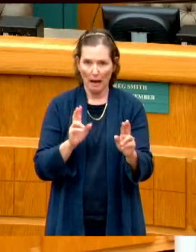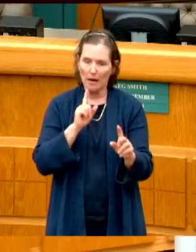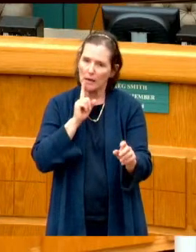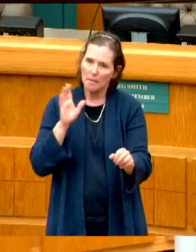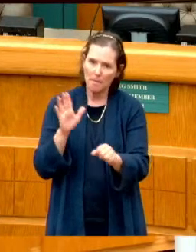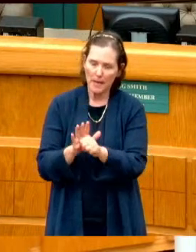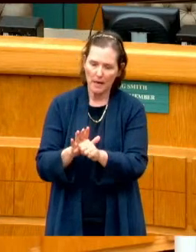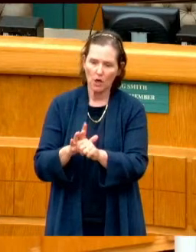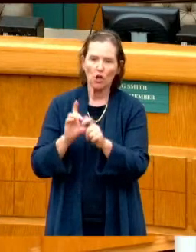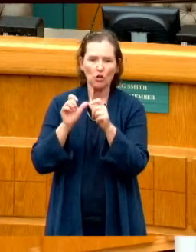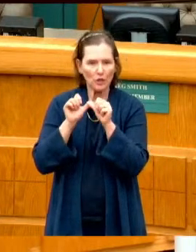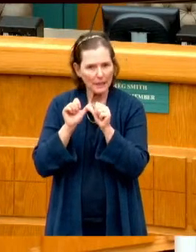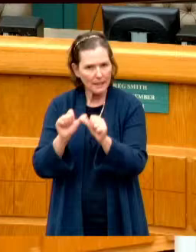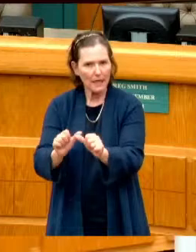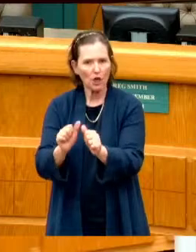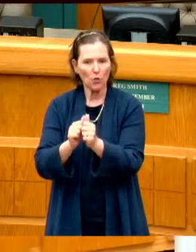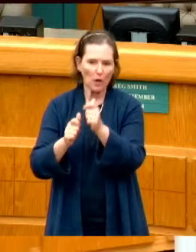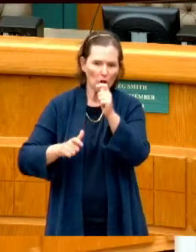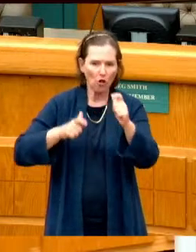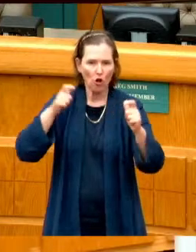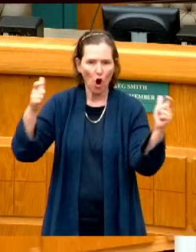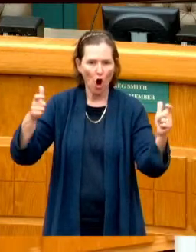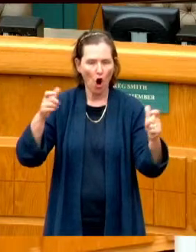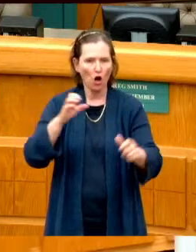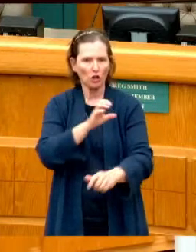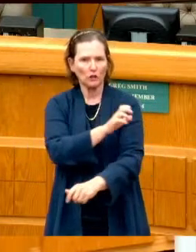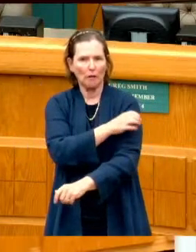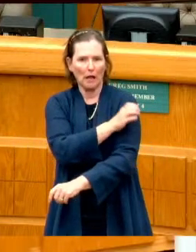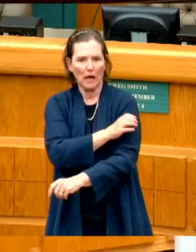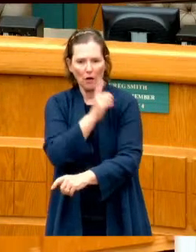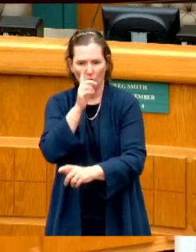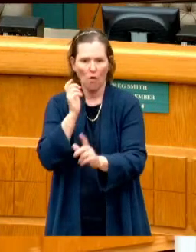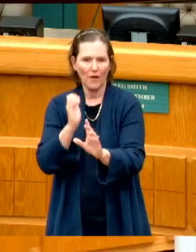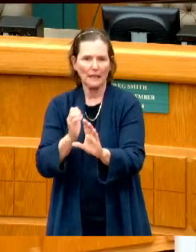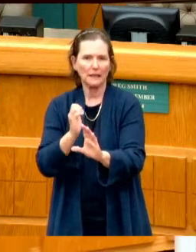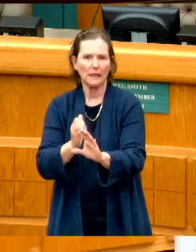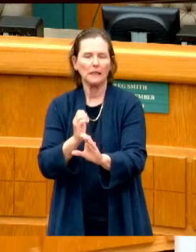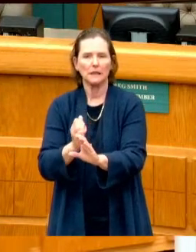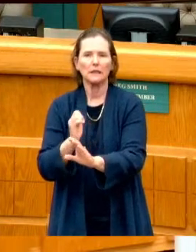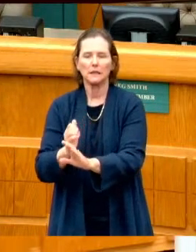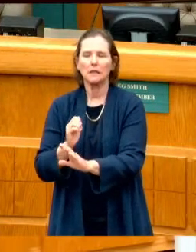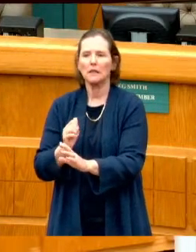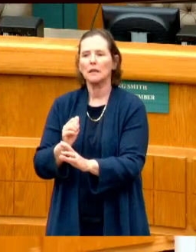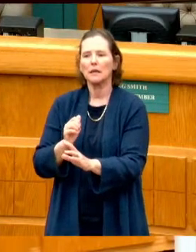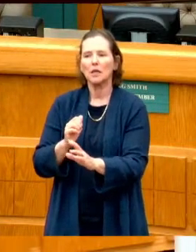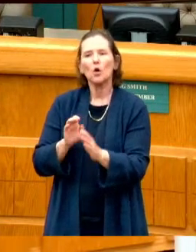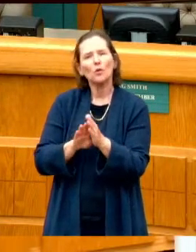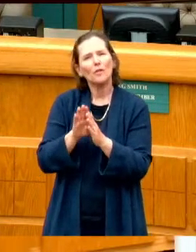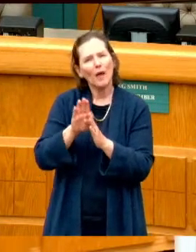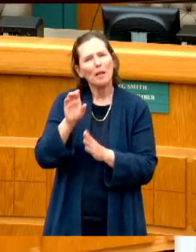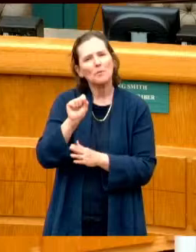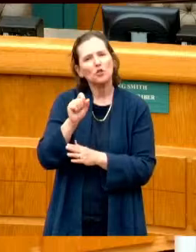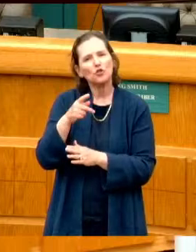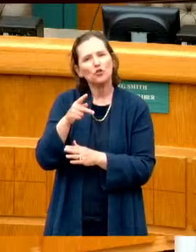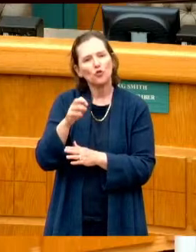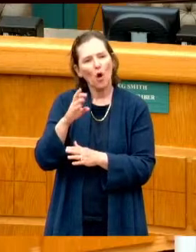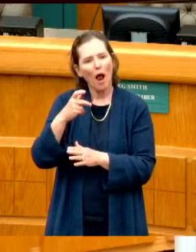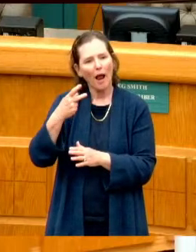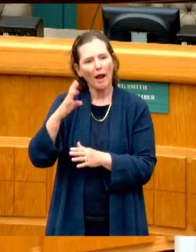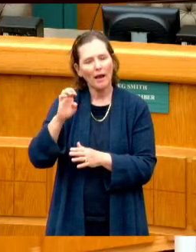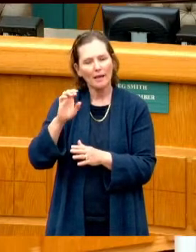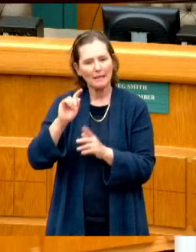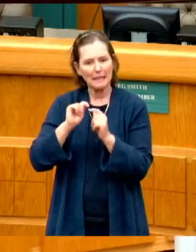mass vaccinate at an increased rate. One of the plans we created was the development of strike teams to expand our